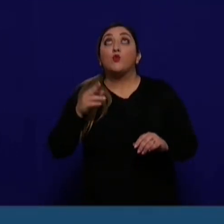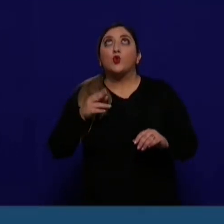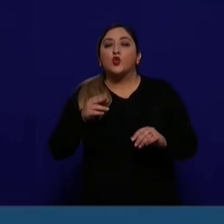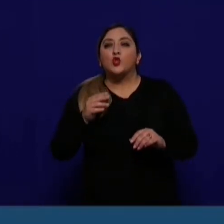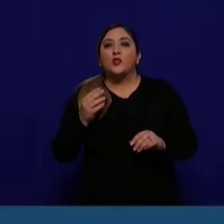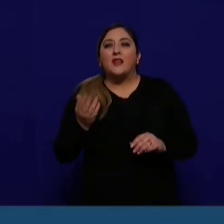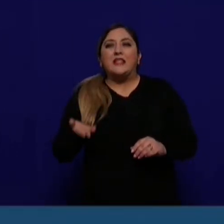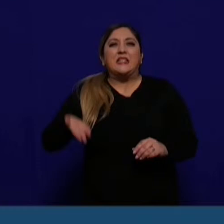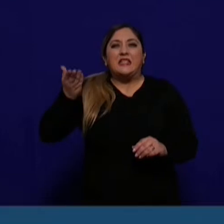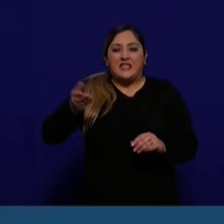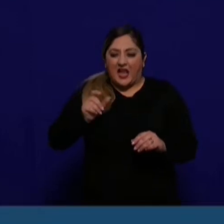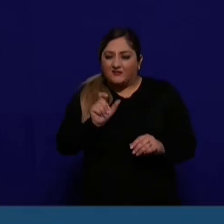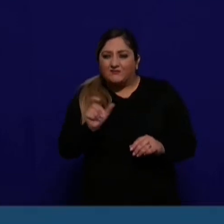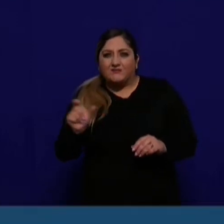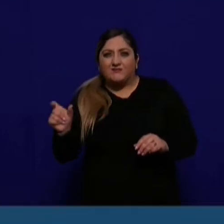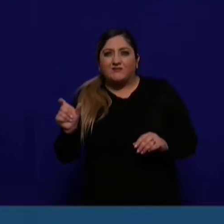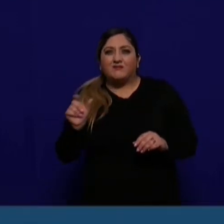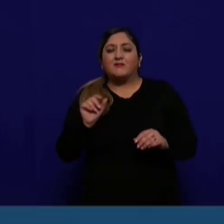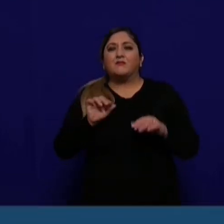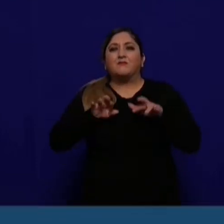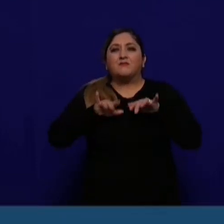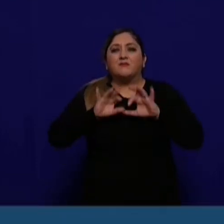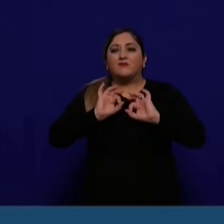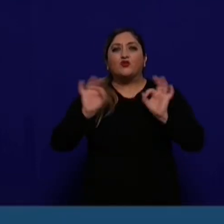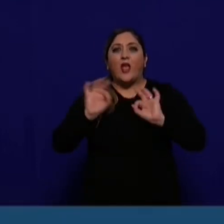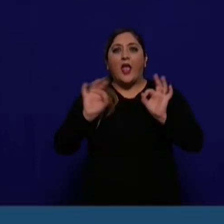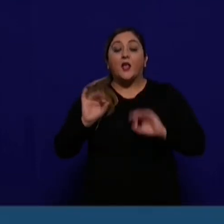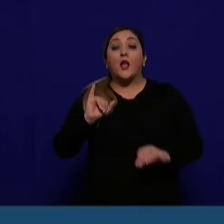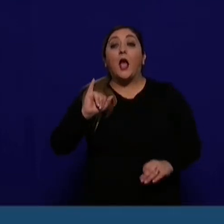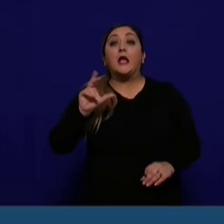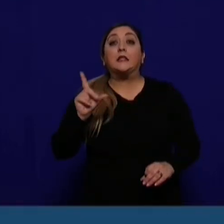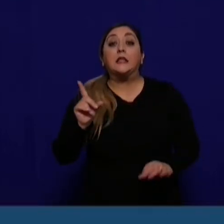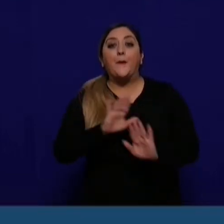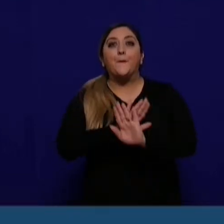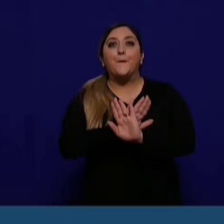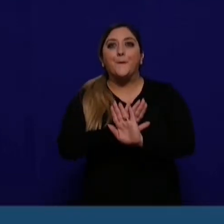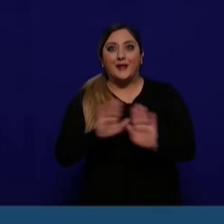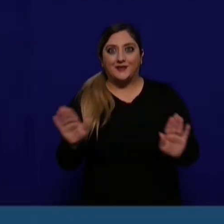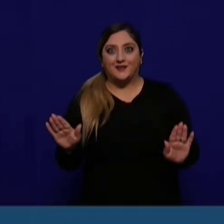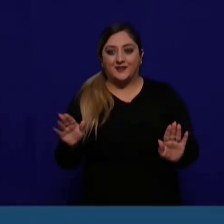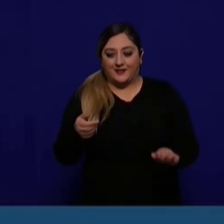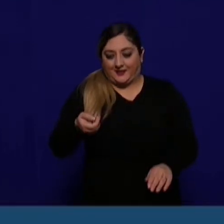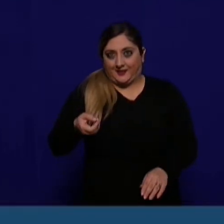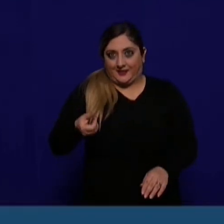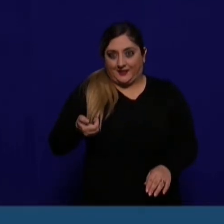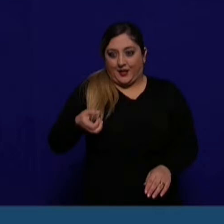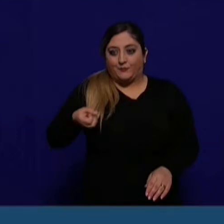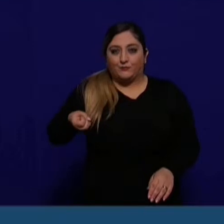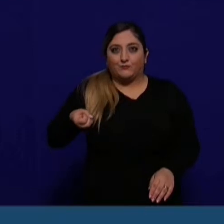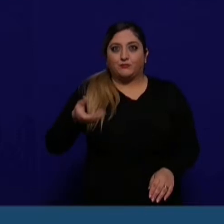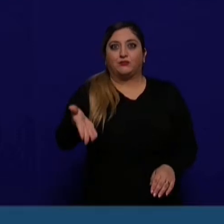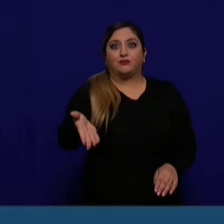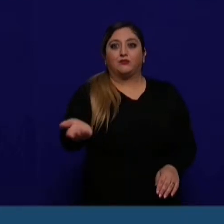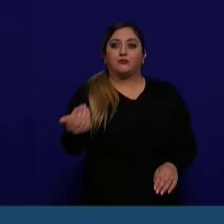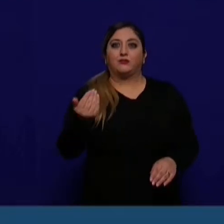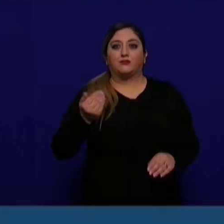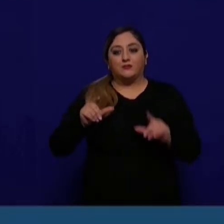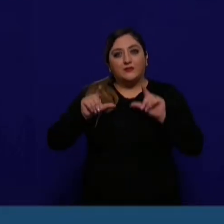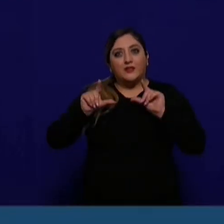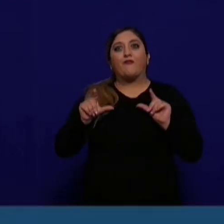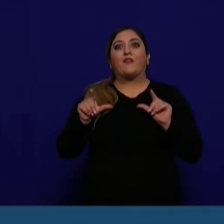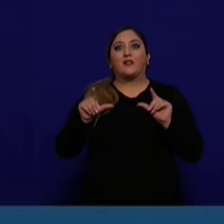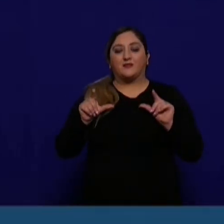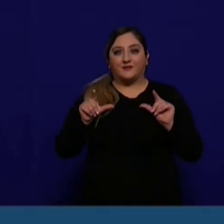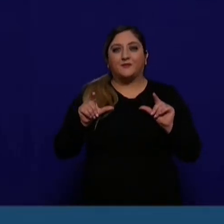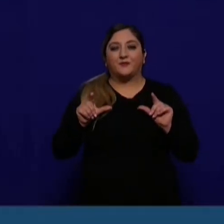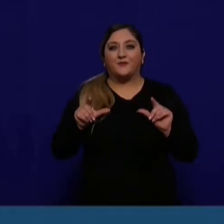oħra fil-messaġġ huwa biss in-numru tal-karta tal-identità u mbagħad aħna nkun nistgħu nibatulkom l-invit. U allura